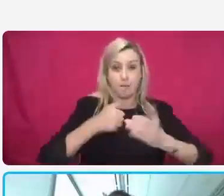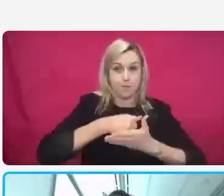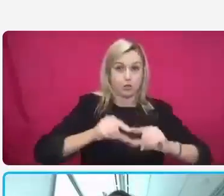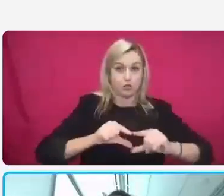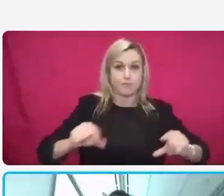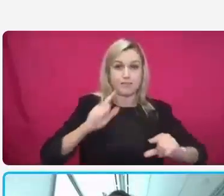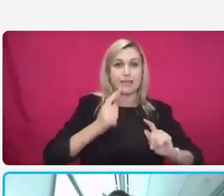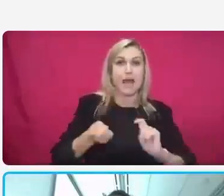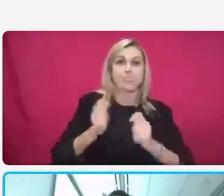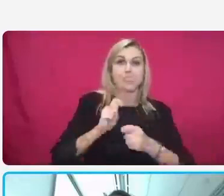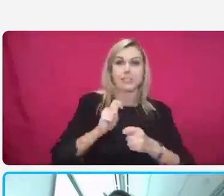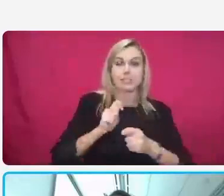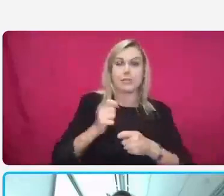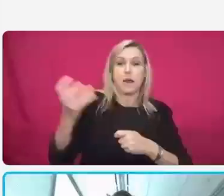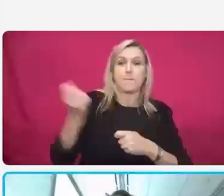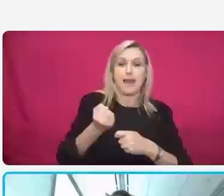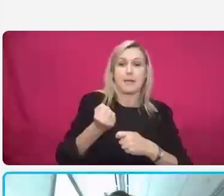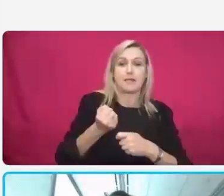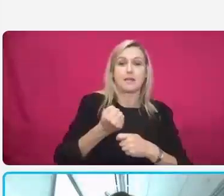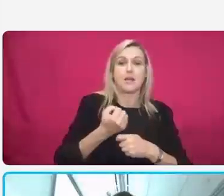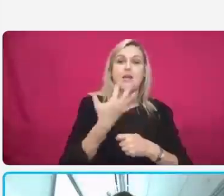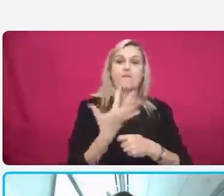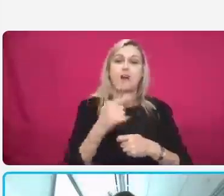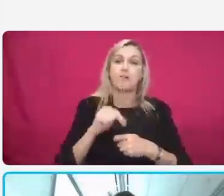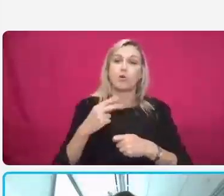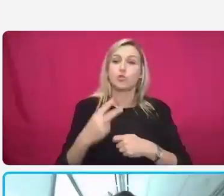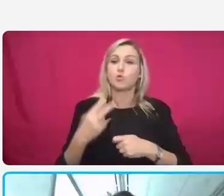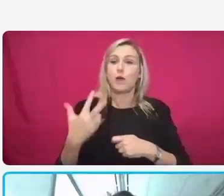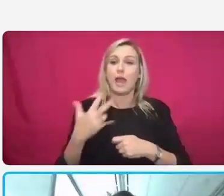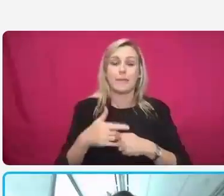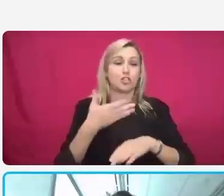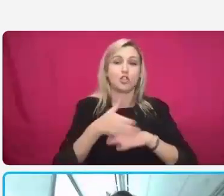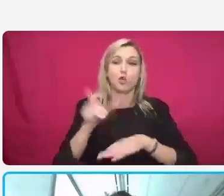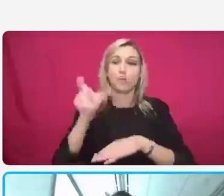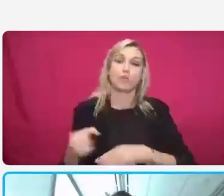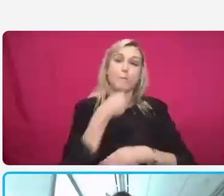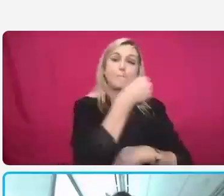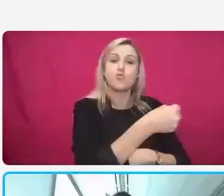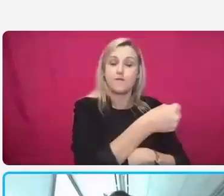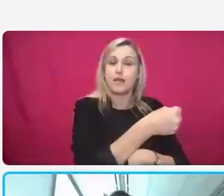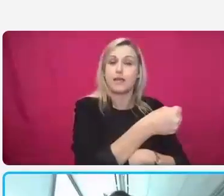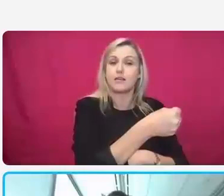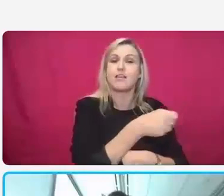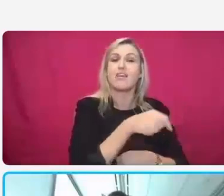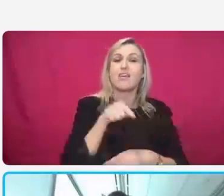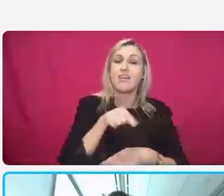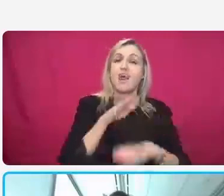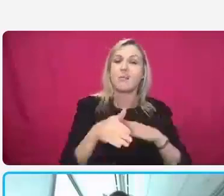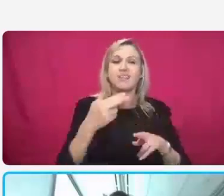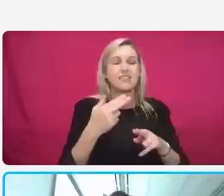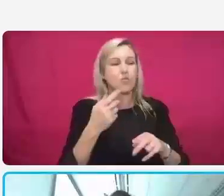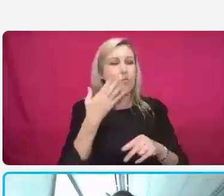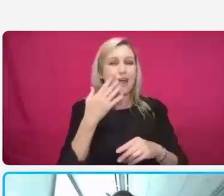entering a facility has an NWOW set at 5.28. Also referred to in the previous slide, this is to cover the extra